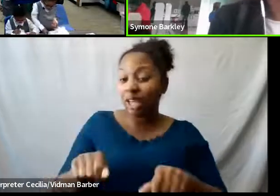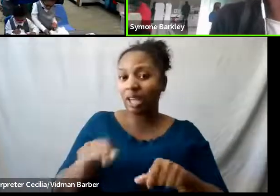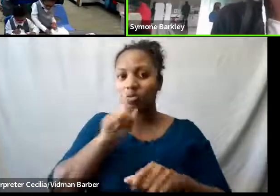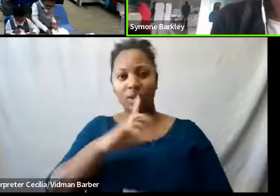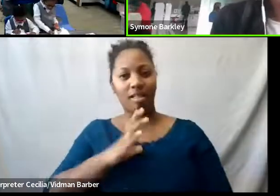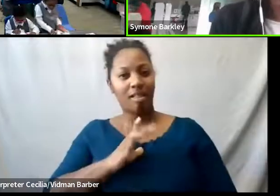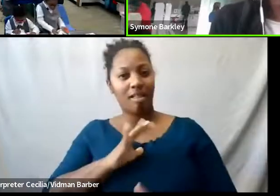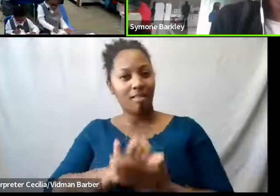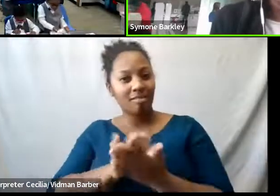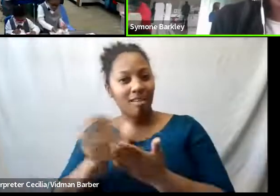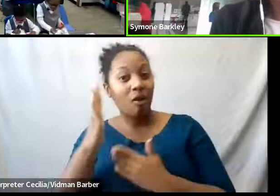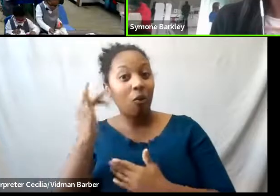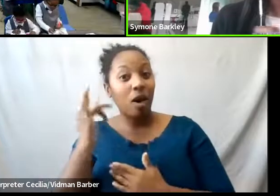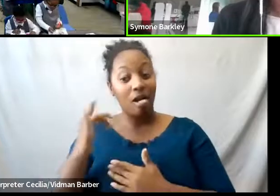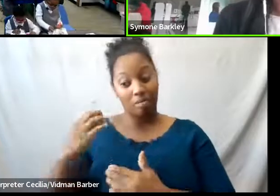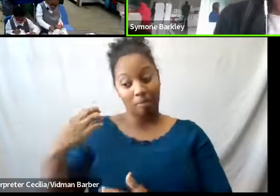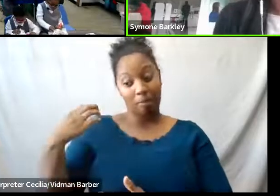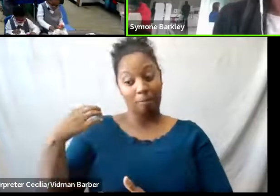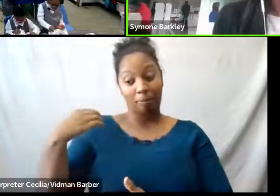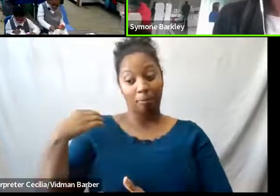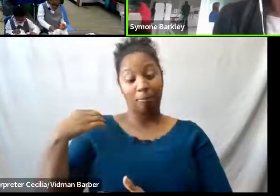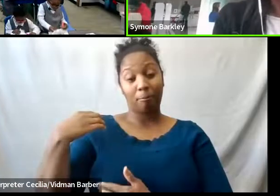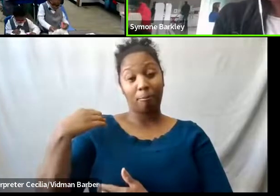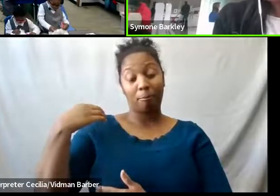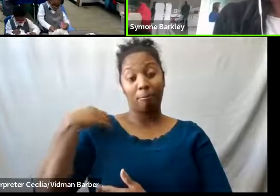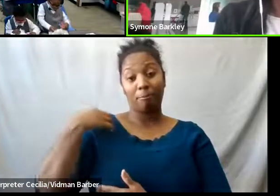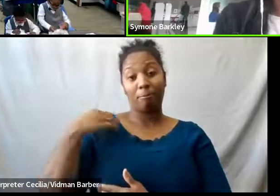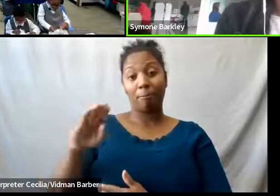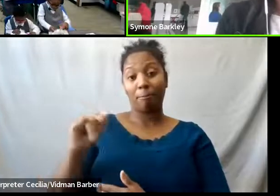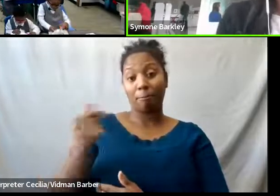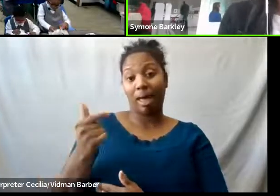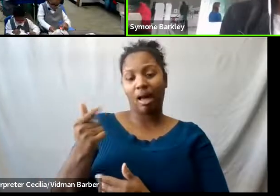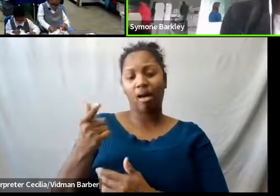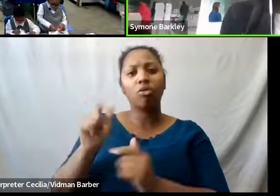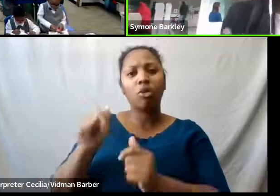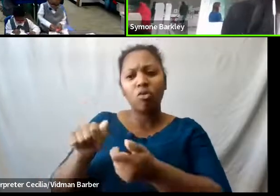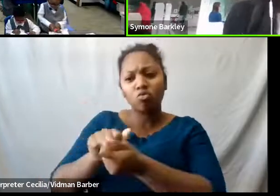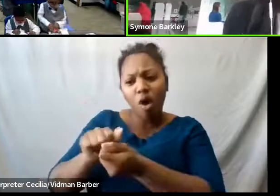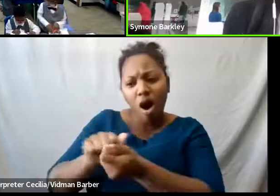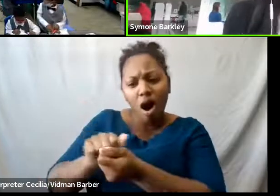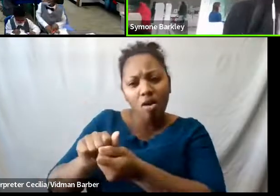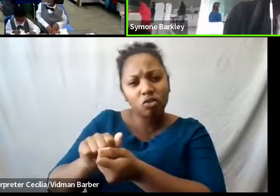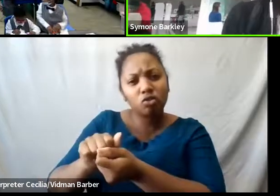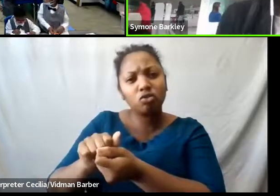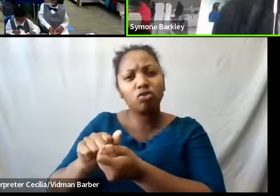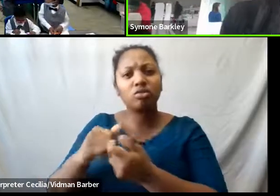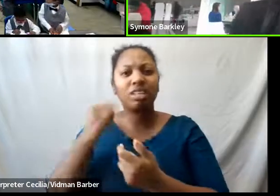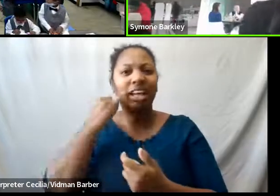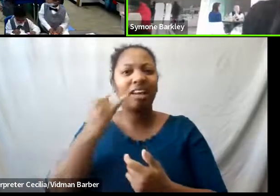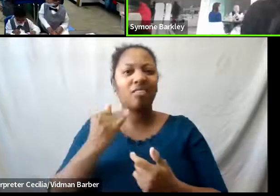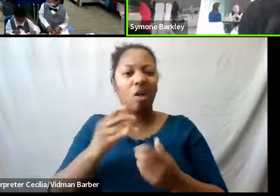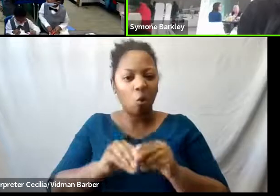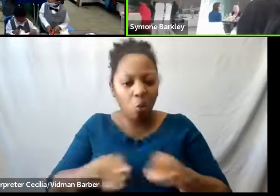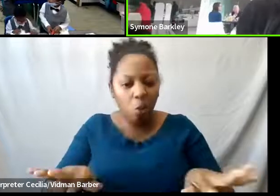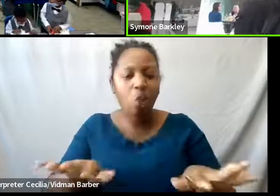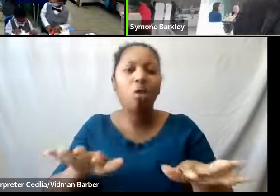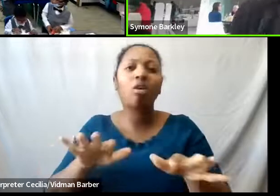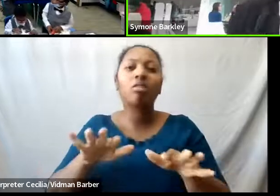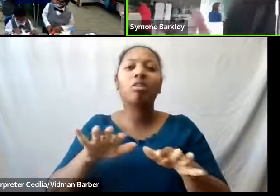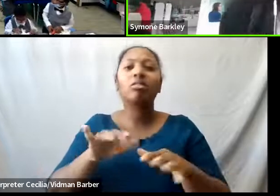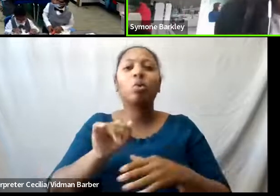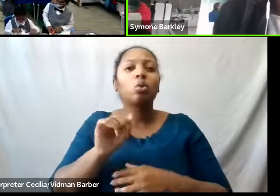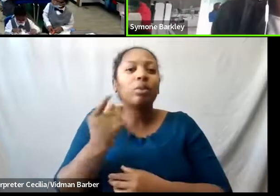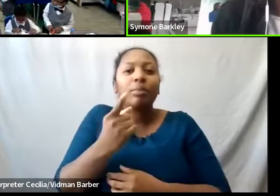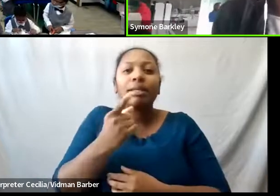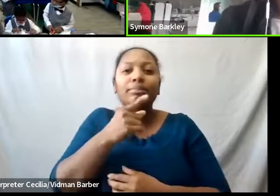you can also wash this bag. So if anything spills in it, you can wash it. I also really like it because if you have a cool t-shirt that